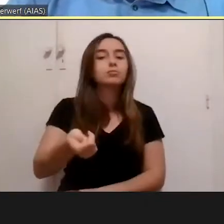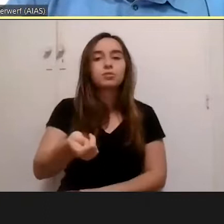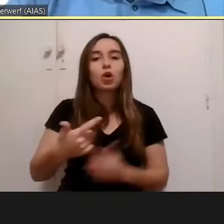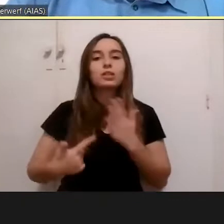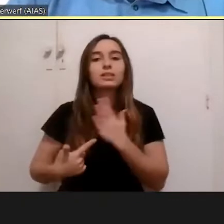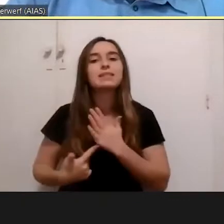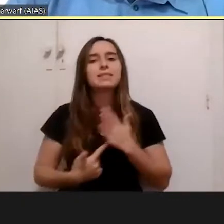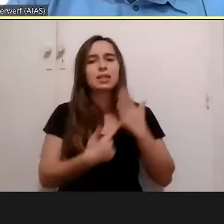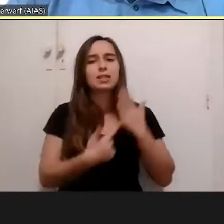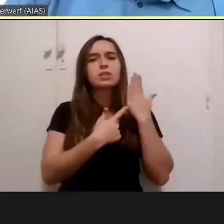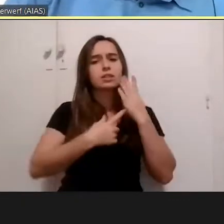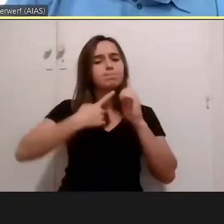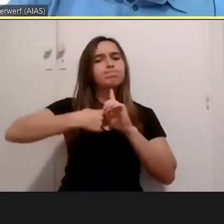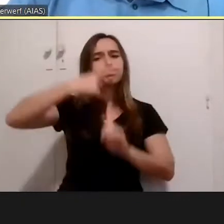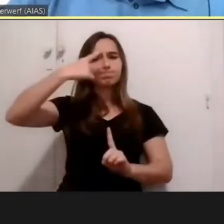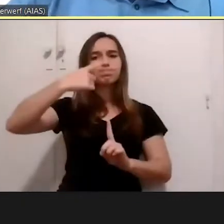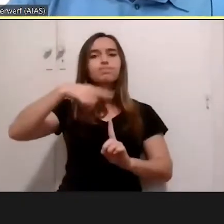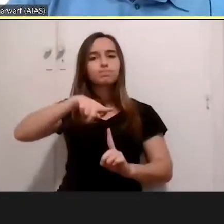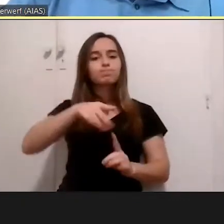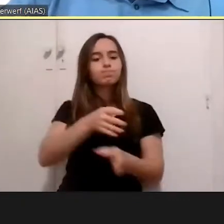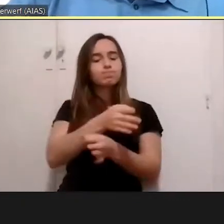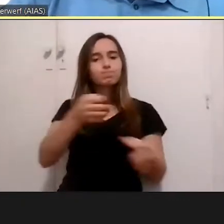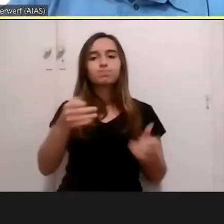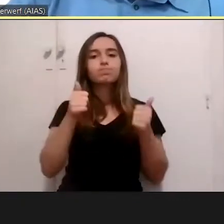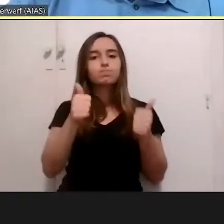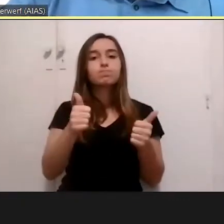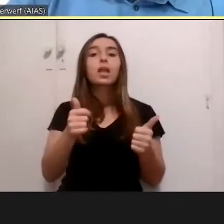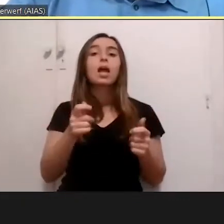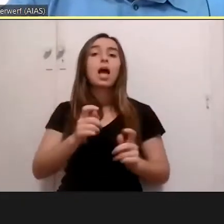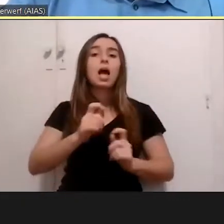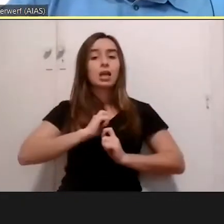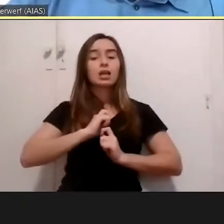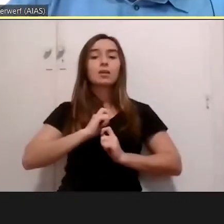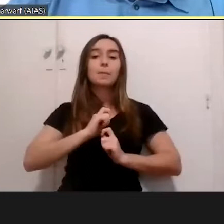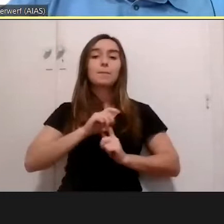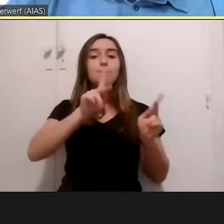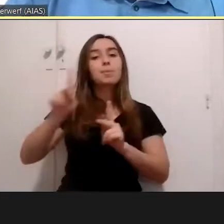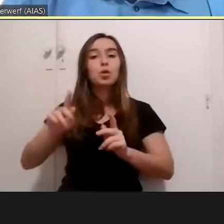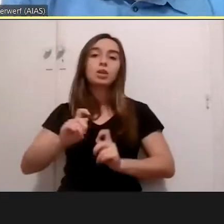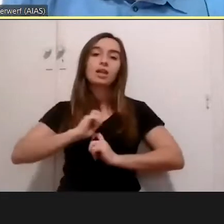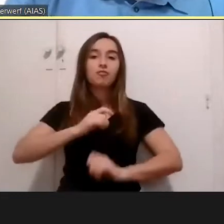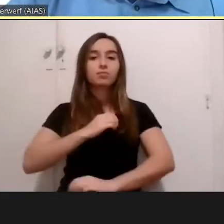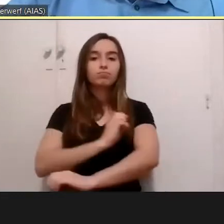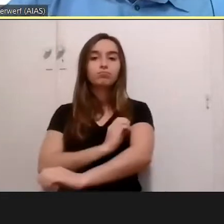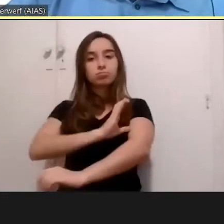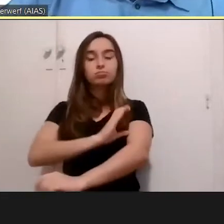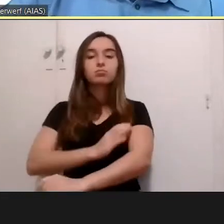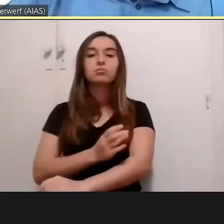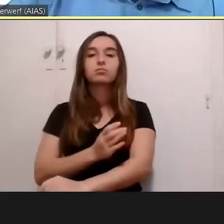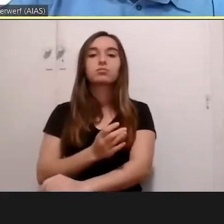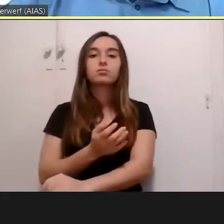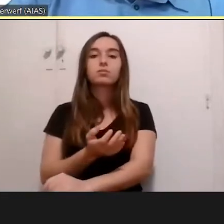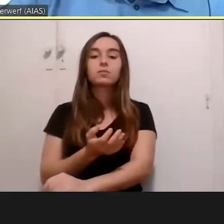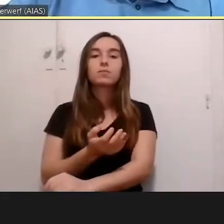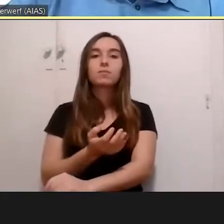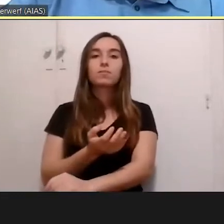artificial intelligence, etc., really empowers people and can be used in such a way that it becomes almost part of